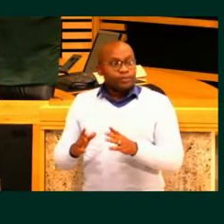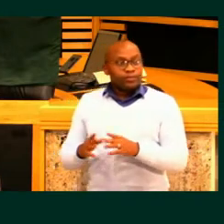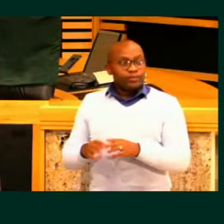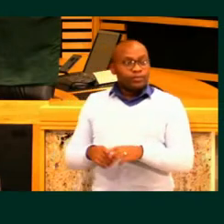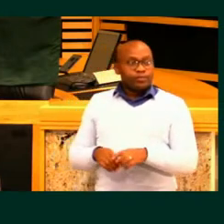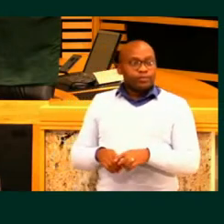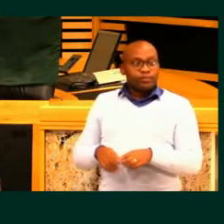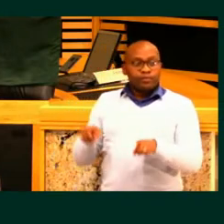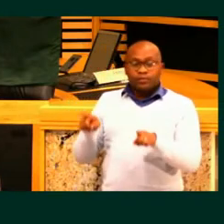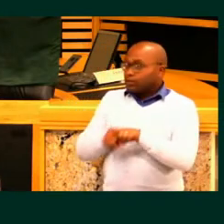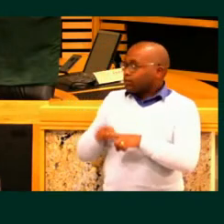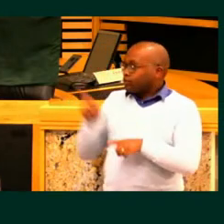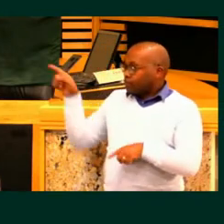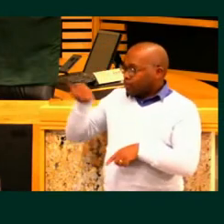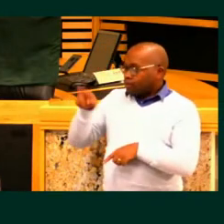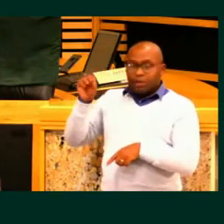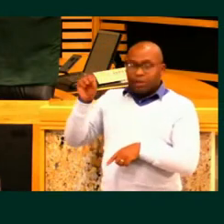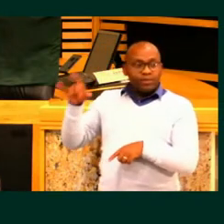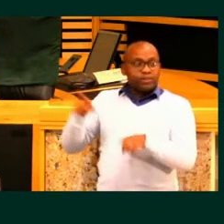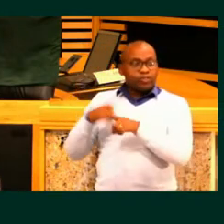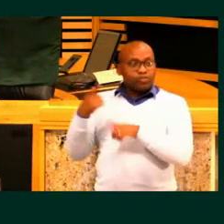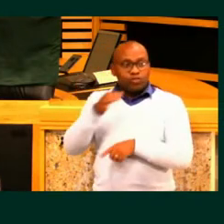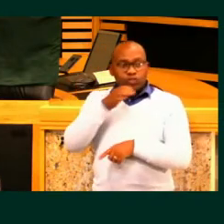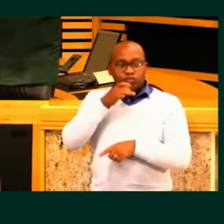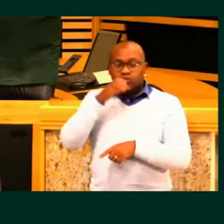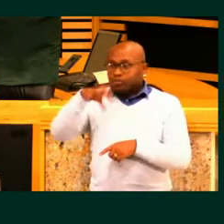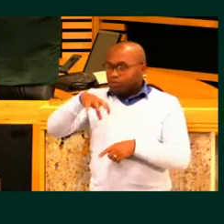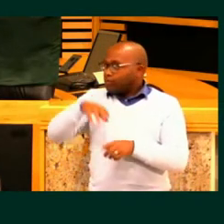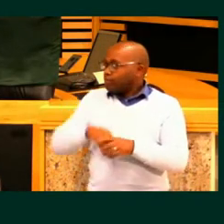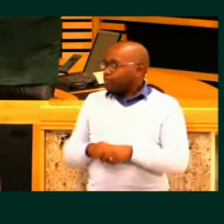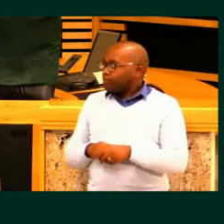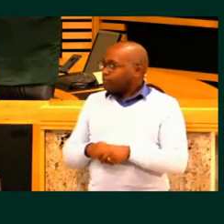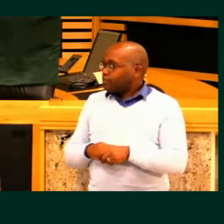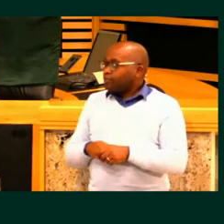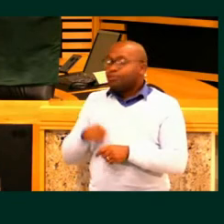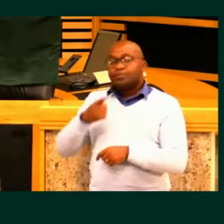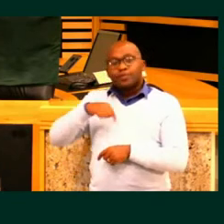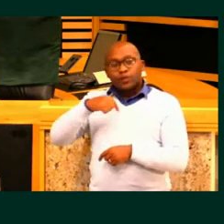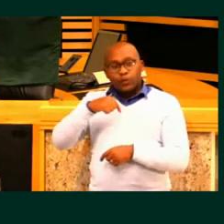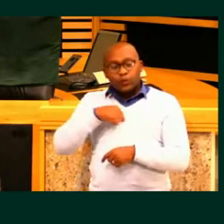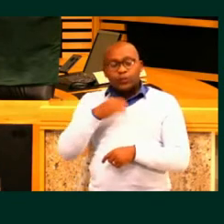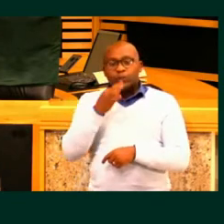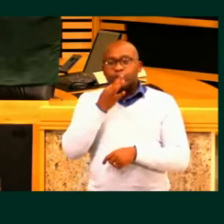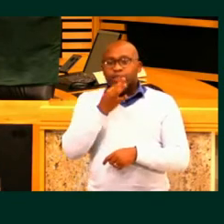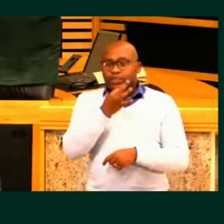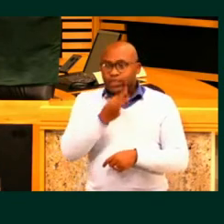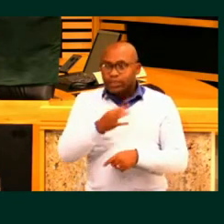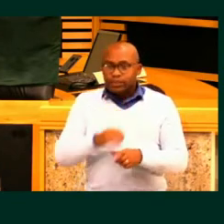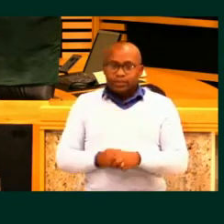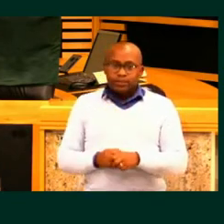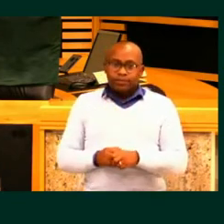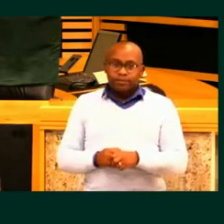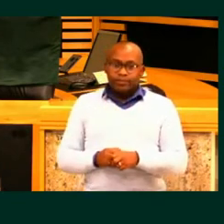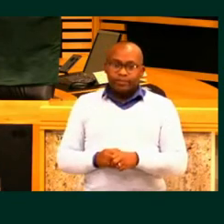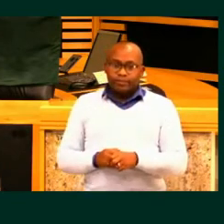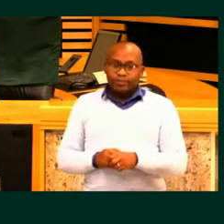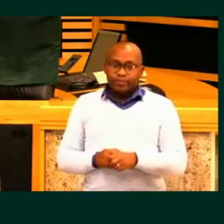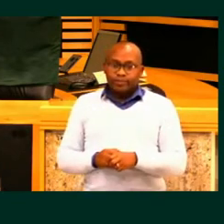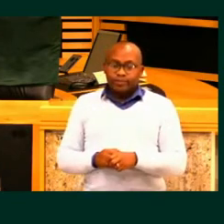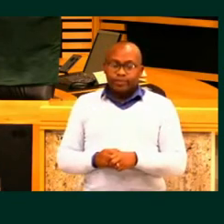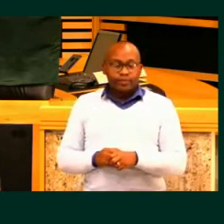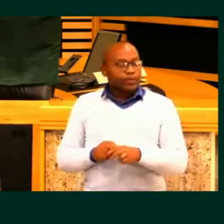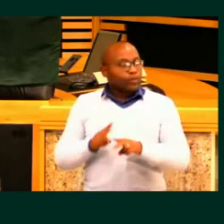house proceed honorable we are saying without